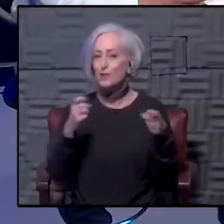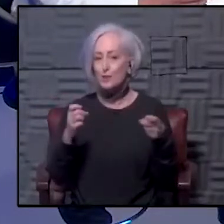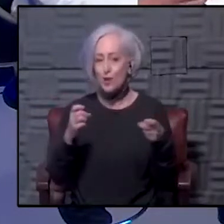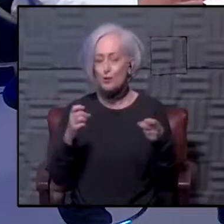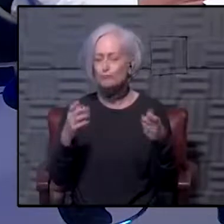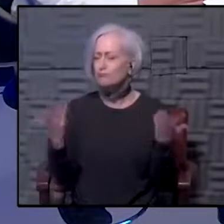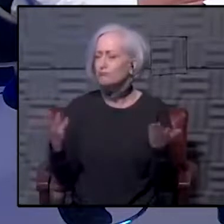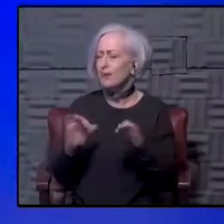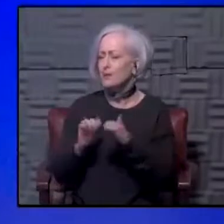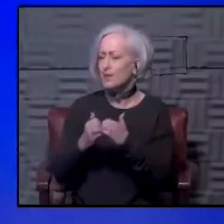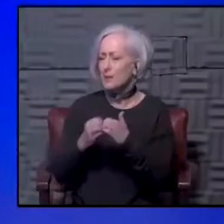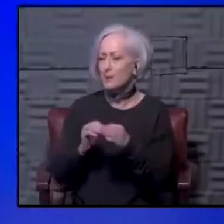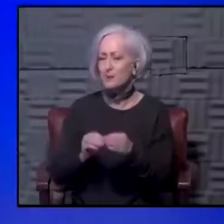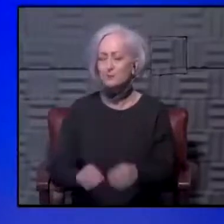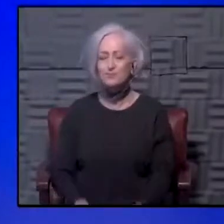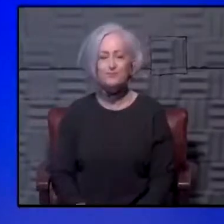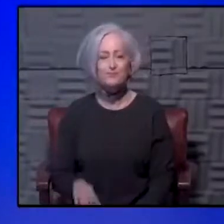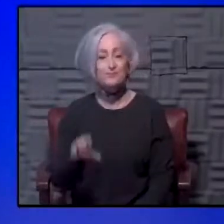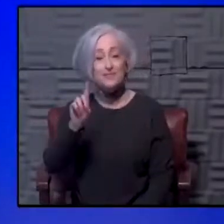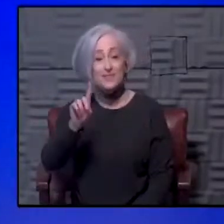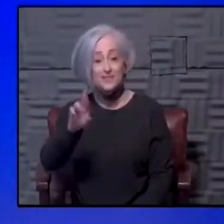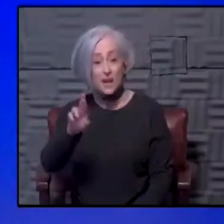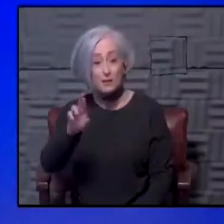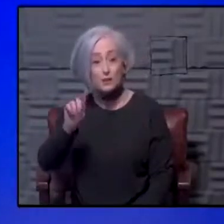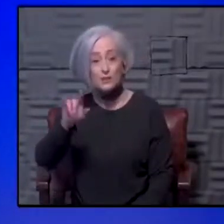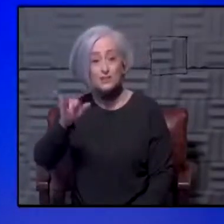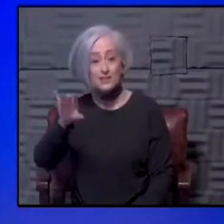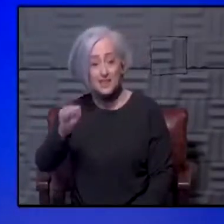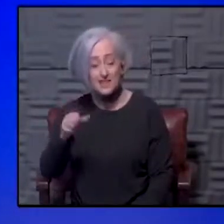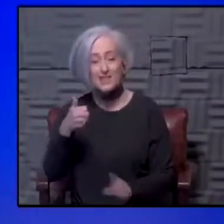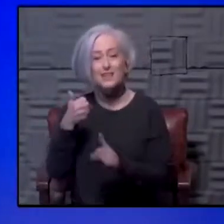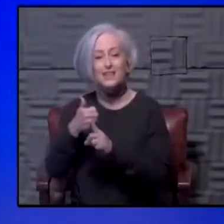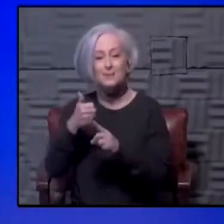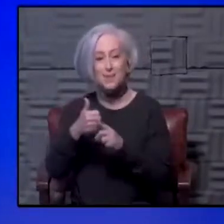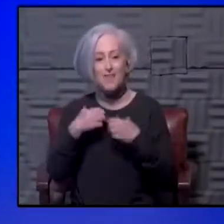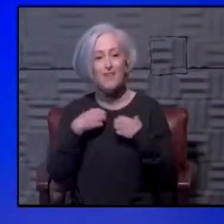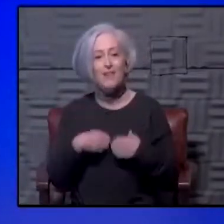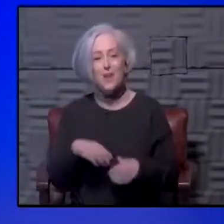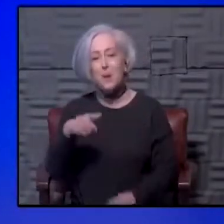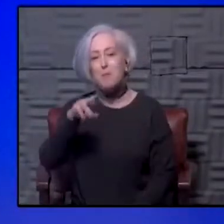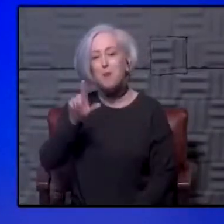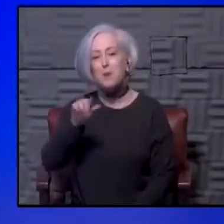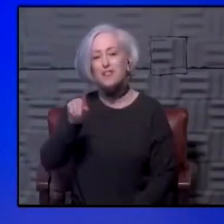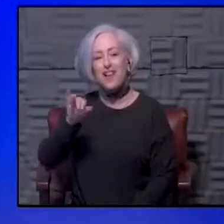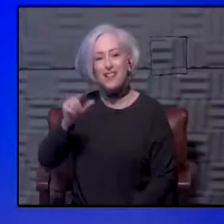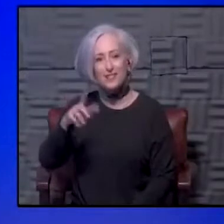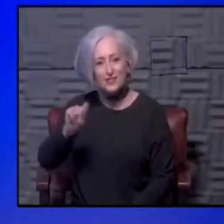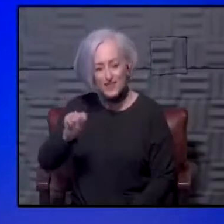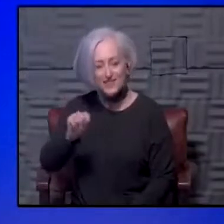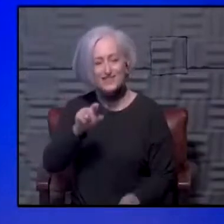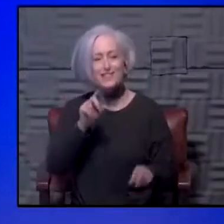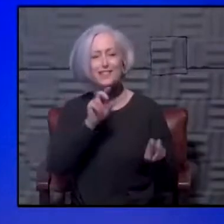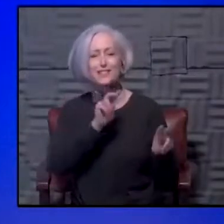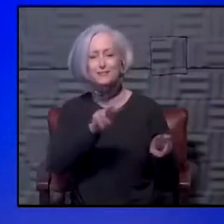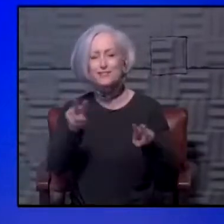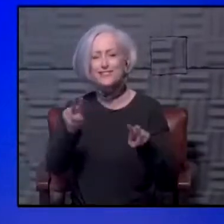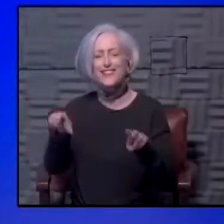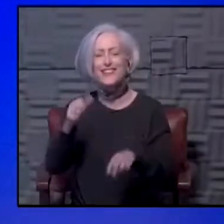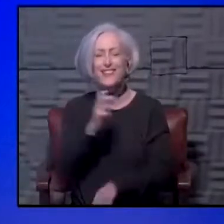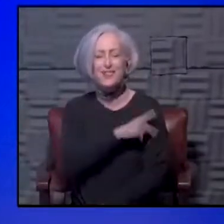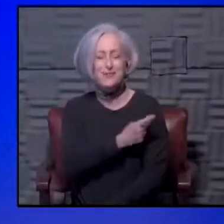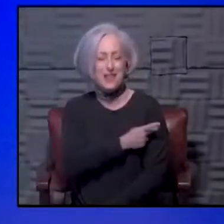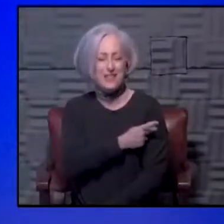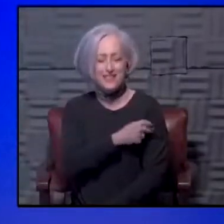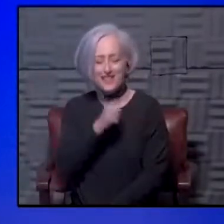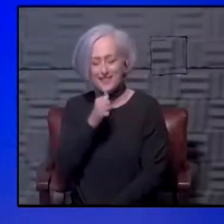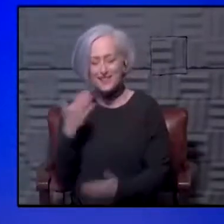say that Dr. Seitz is a pulmonologist. He is doing his pulmonology job right now, seeing some patients. He's not just here looking good